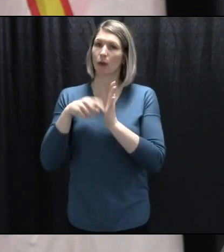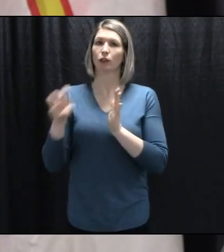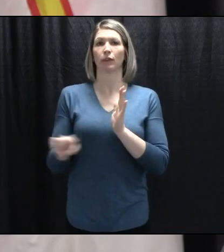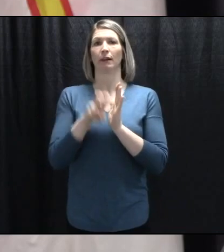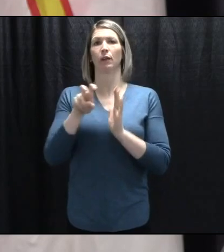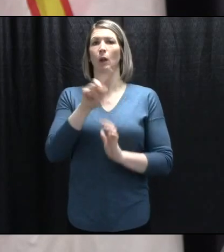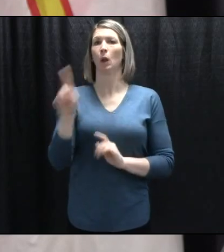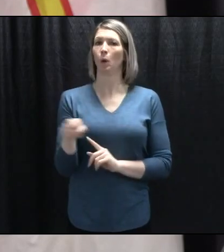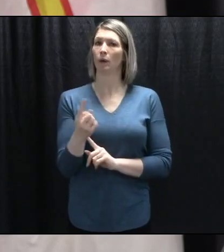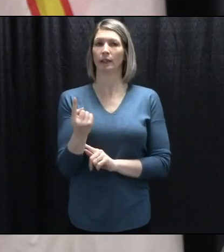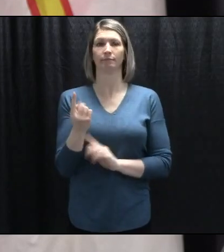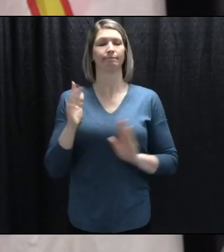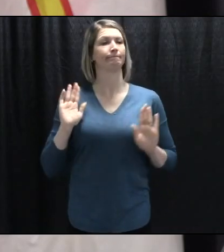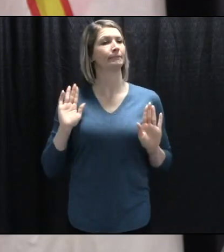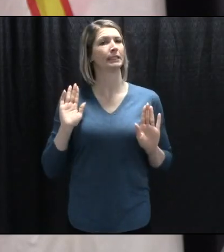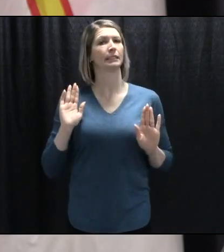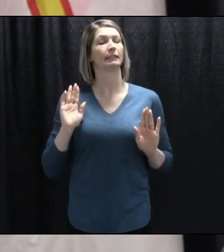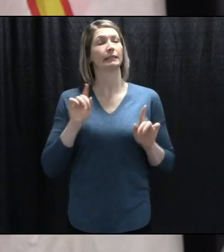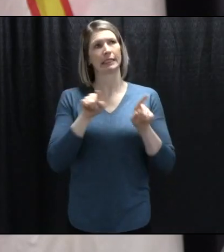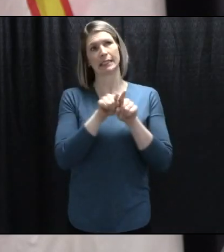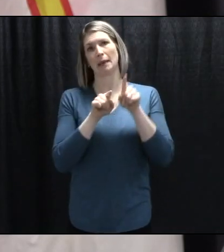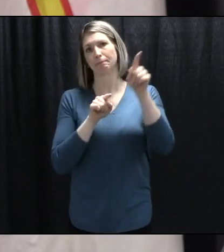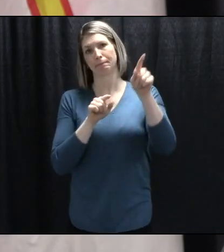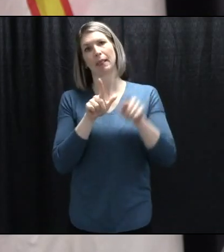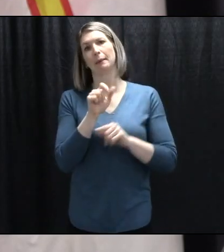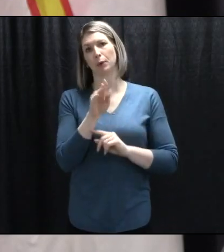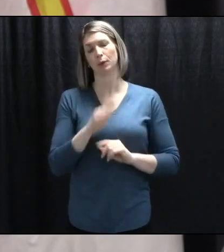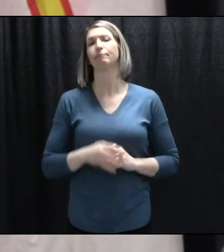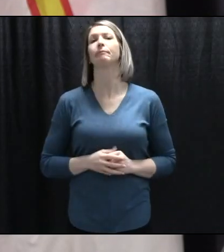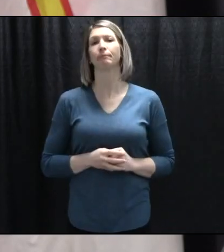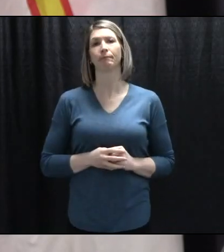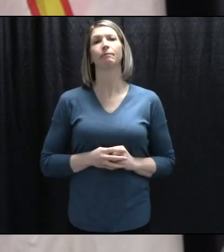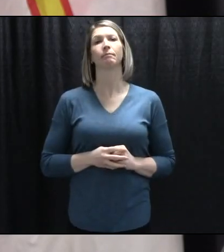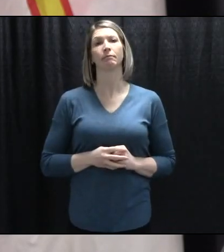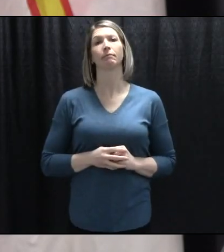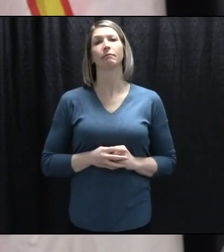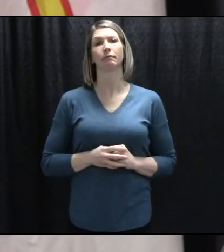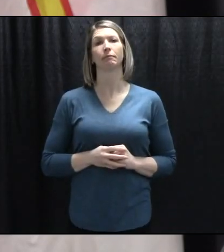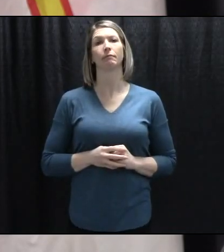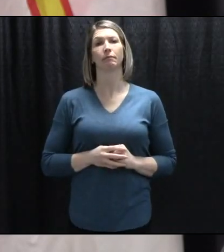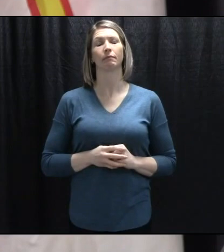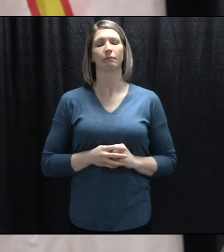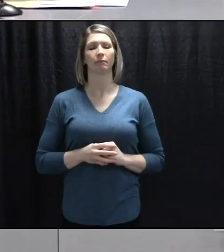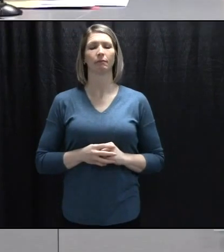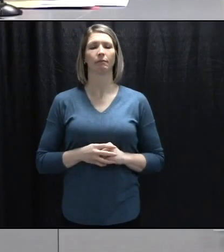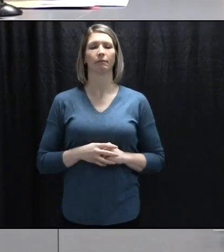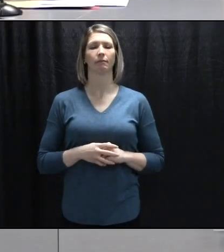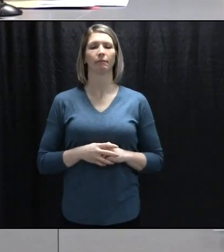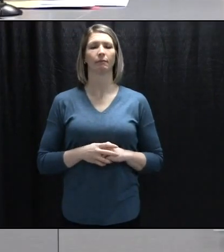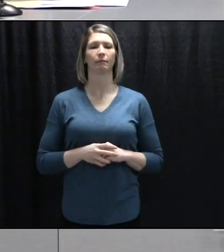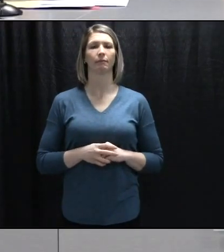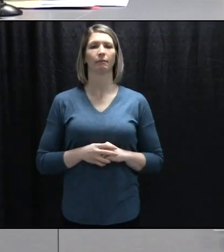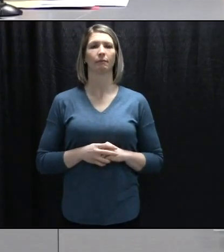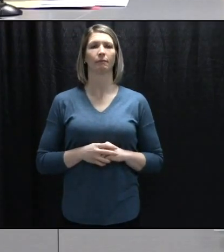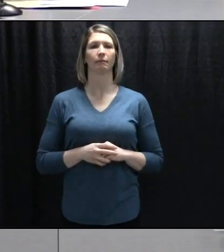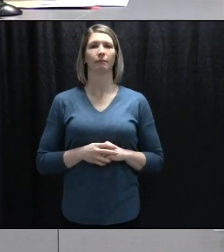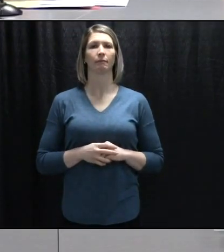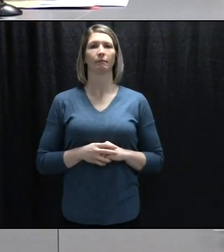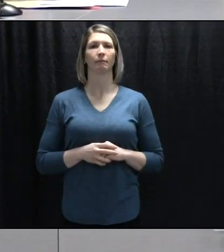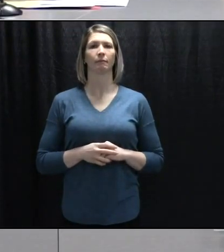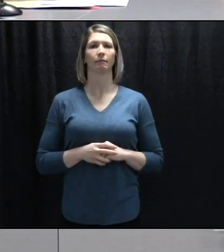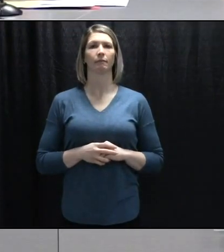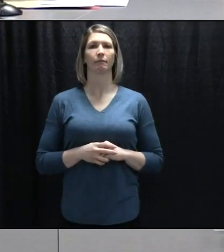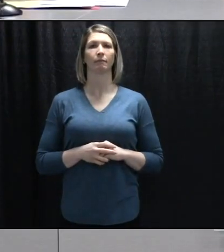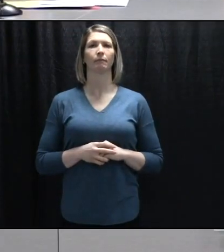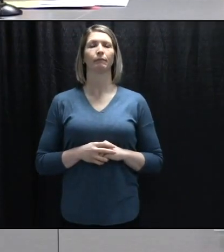Labrador and into other regions of the province. So that'll be our focus. Thank you. Our next questions are